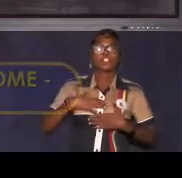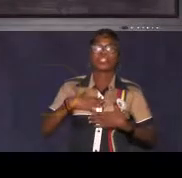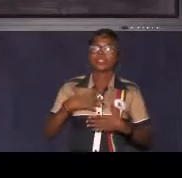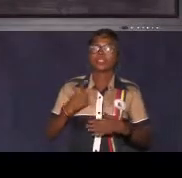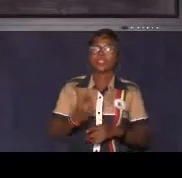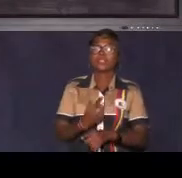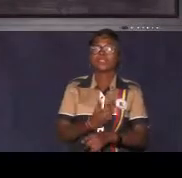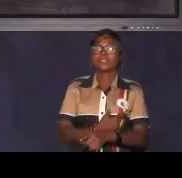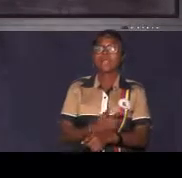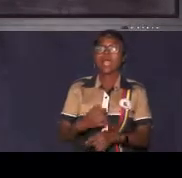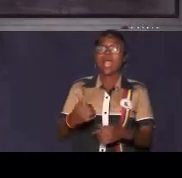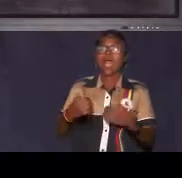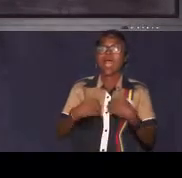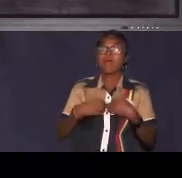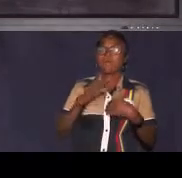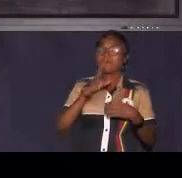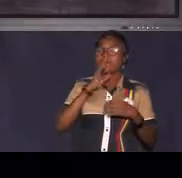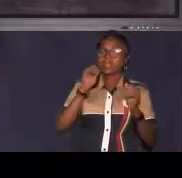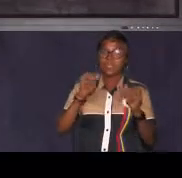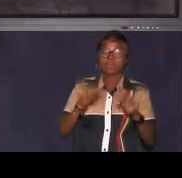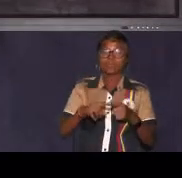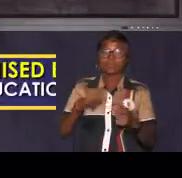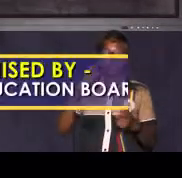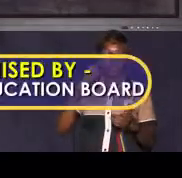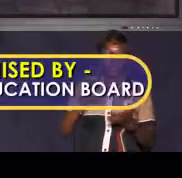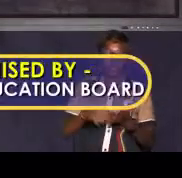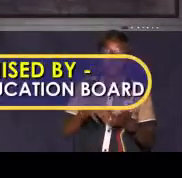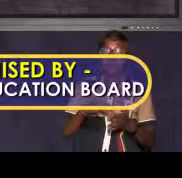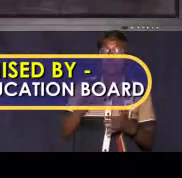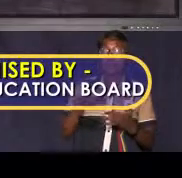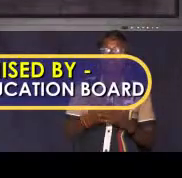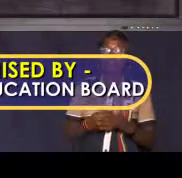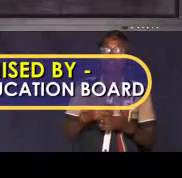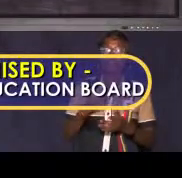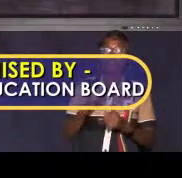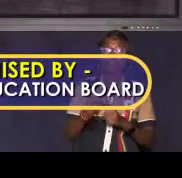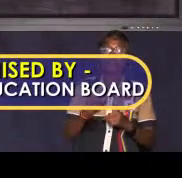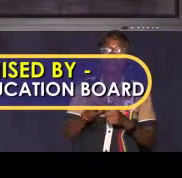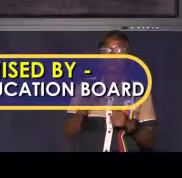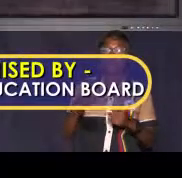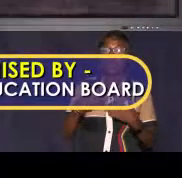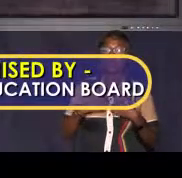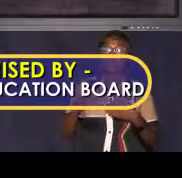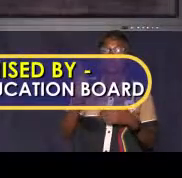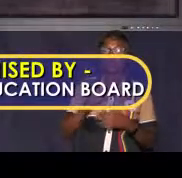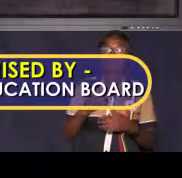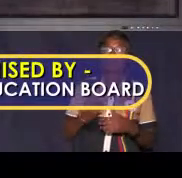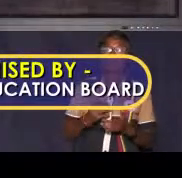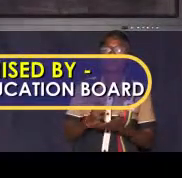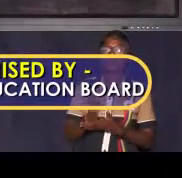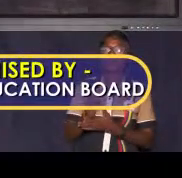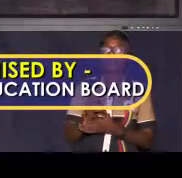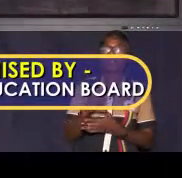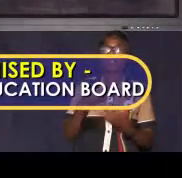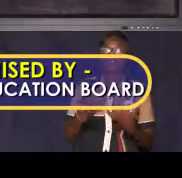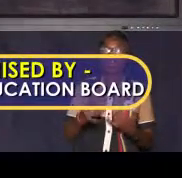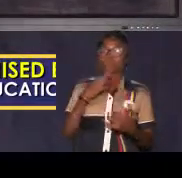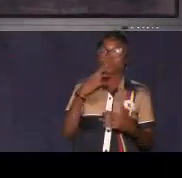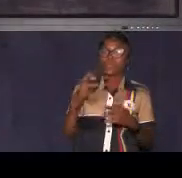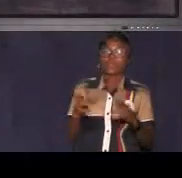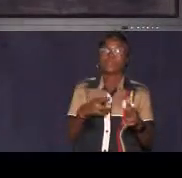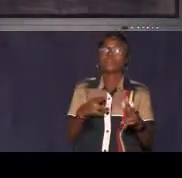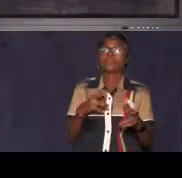Did you enjoy the lesson? Have you been able to identify some words that you have been using inappropriately?